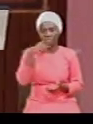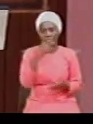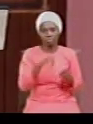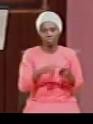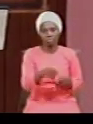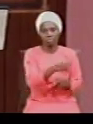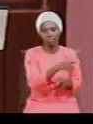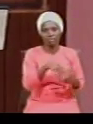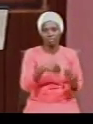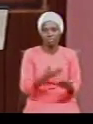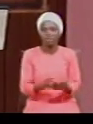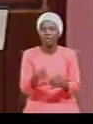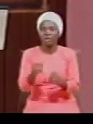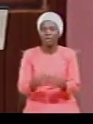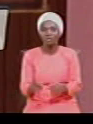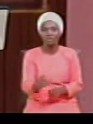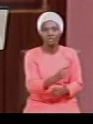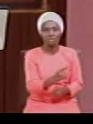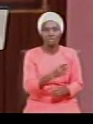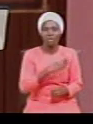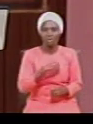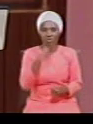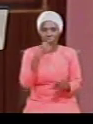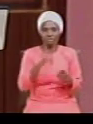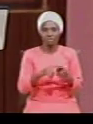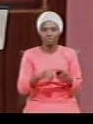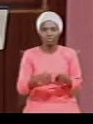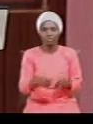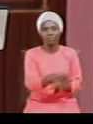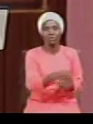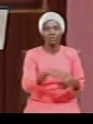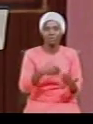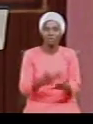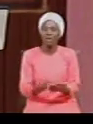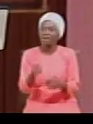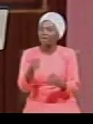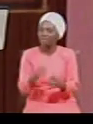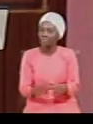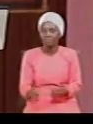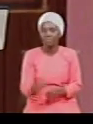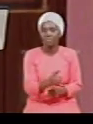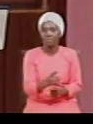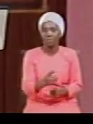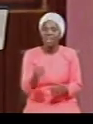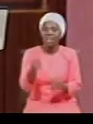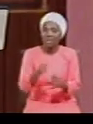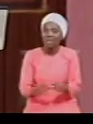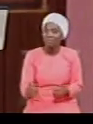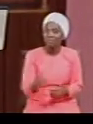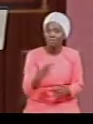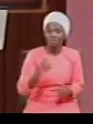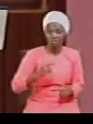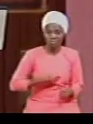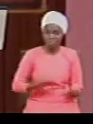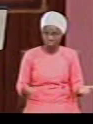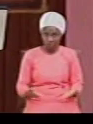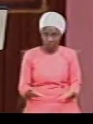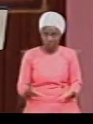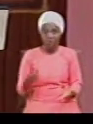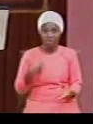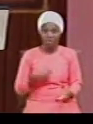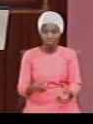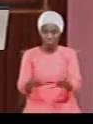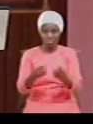everyone. And he said to them all, everyone, every one of us here, we come